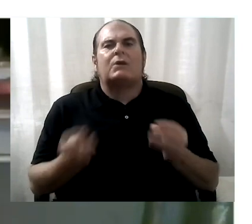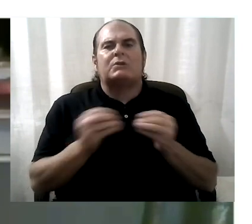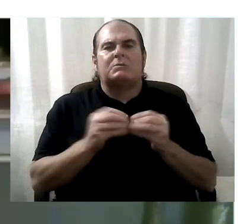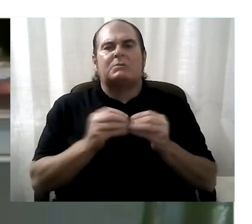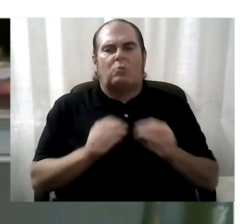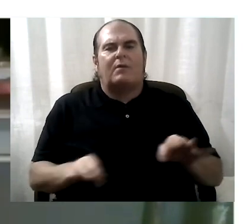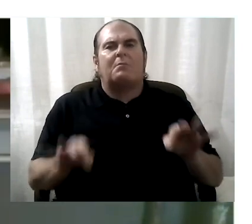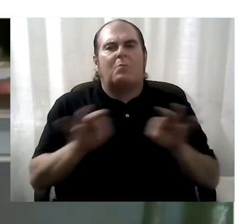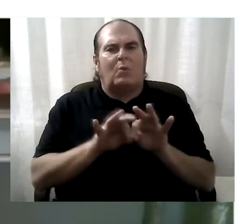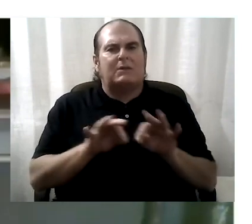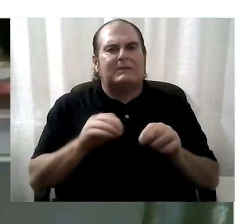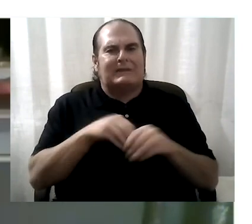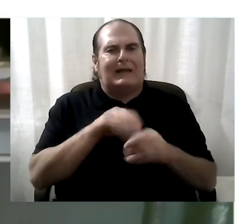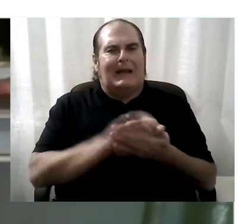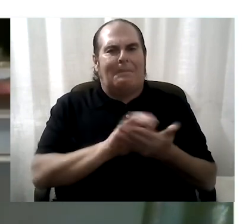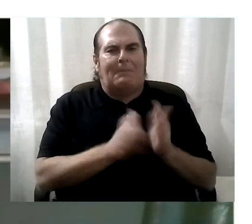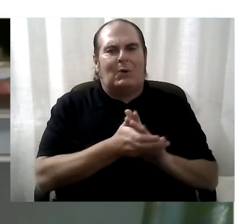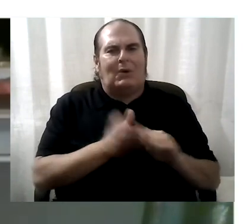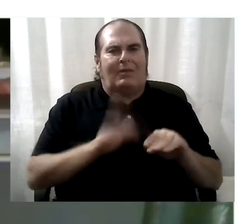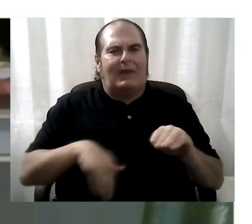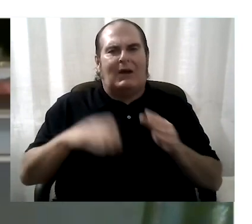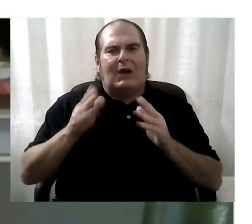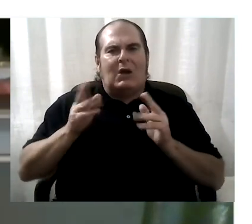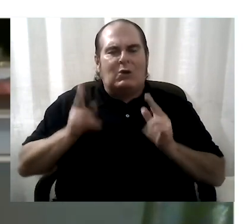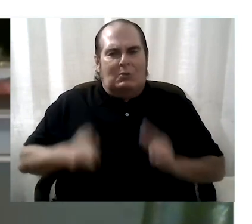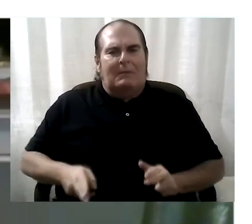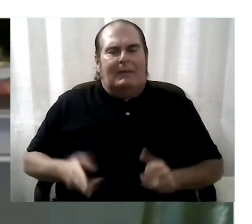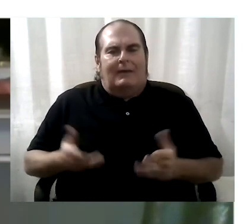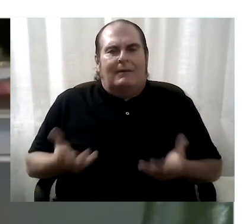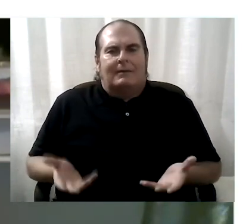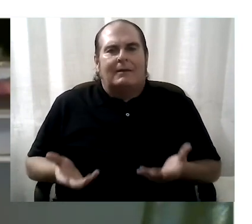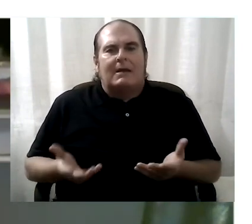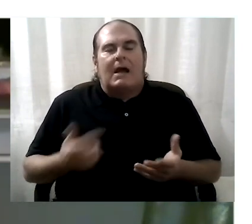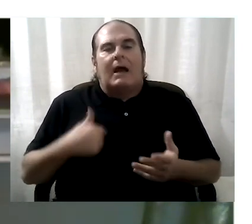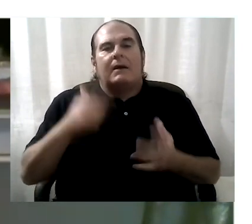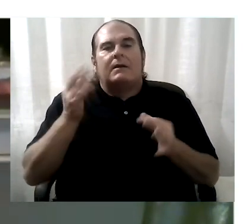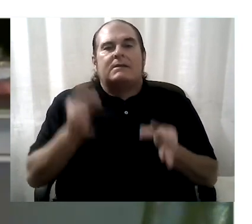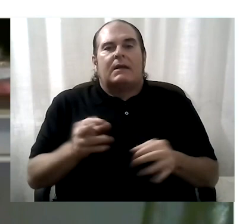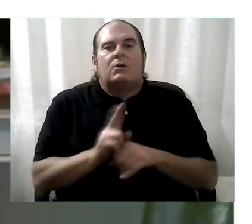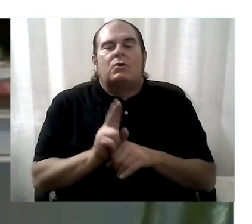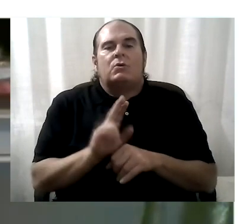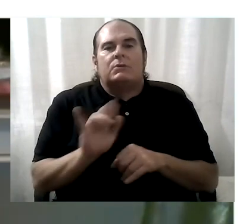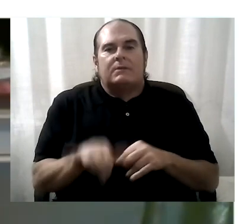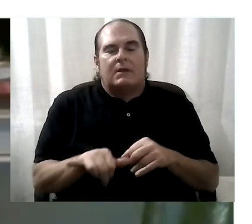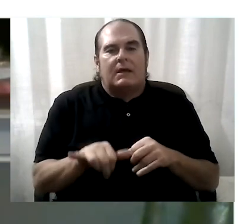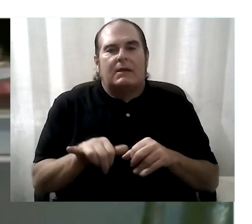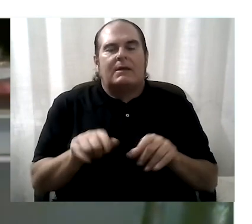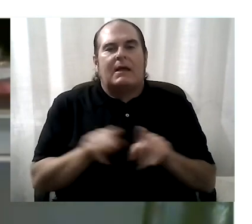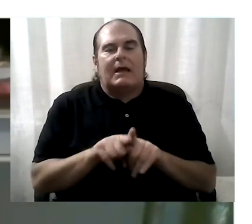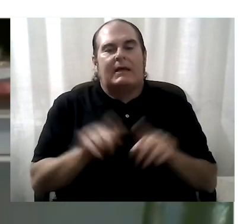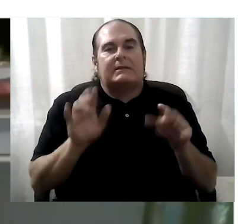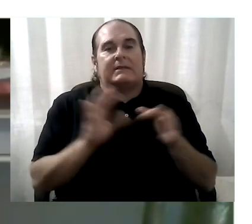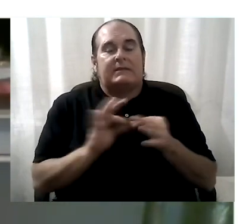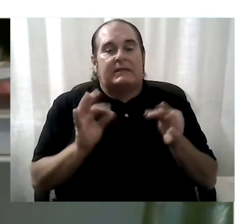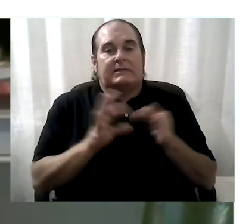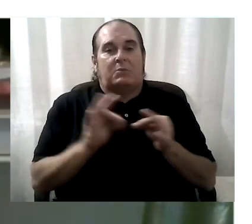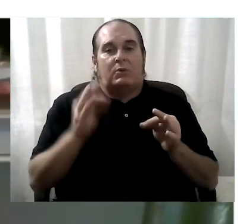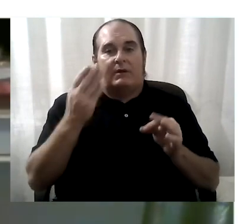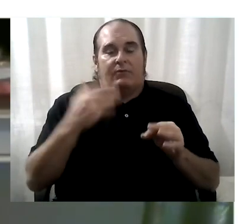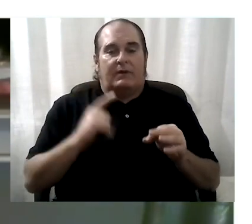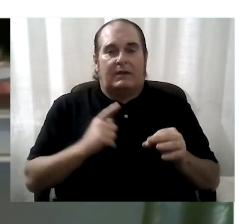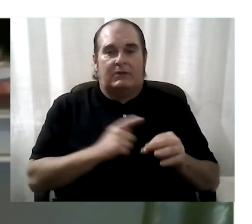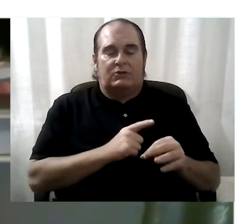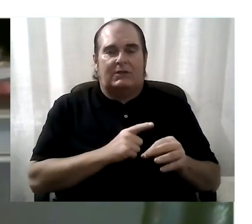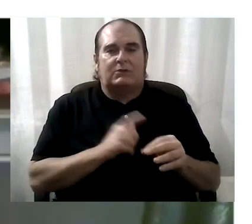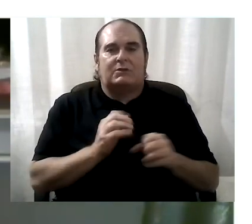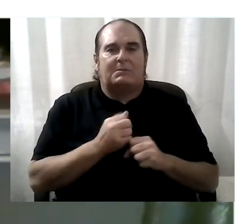being? And so I decided to use that as a testimony to make a point, and